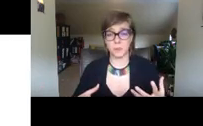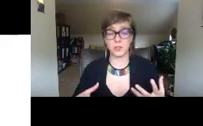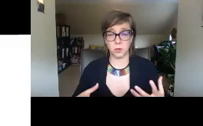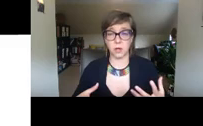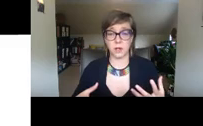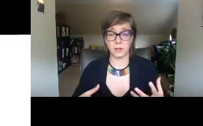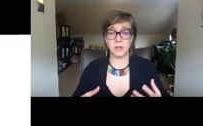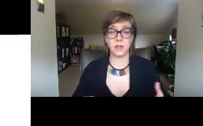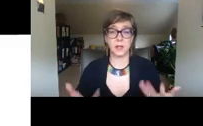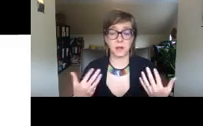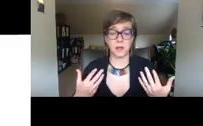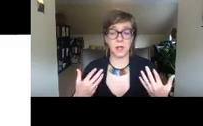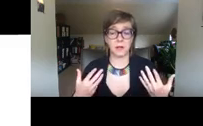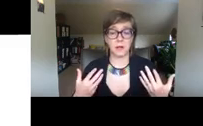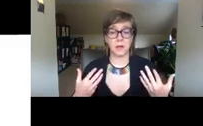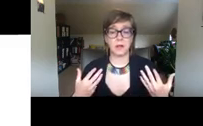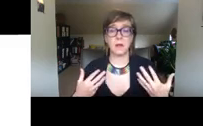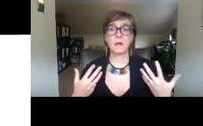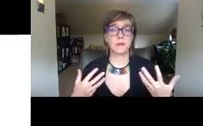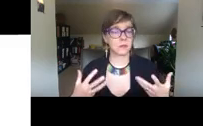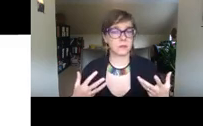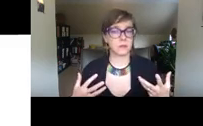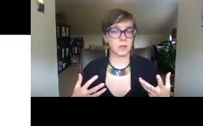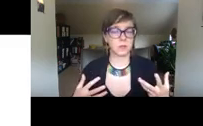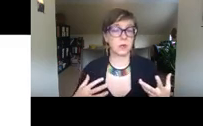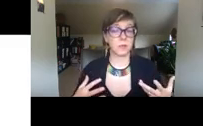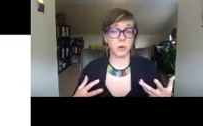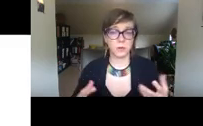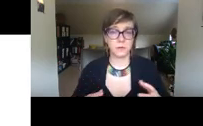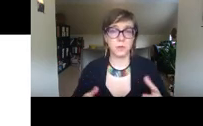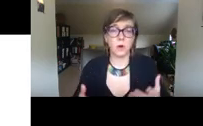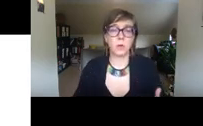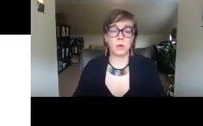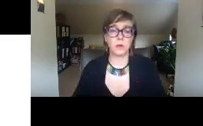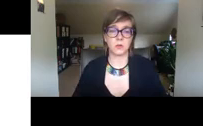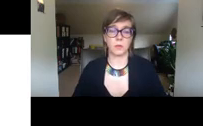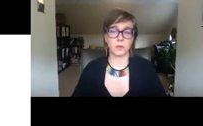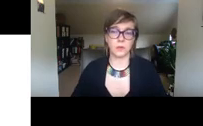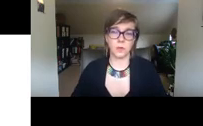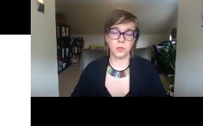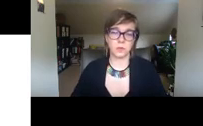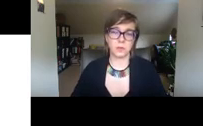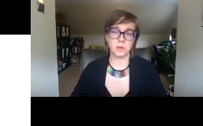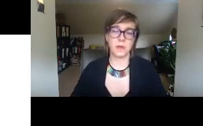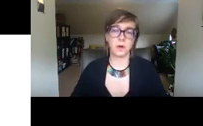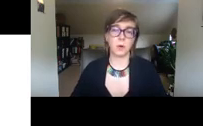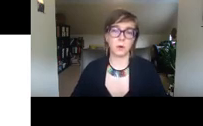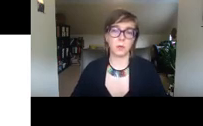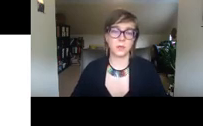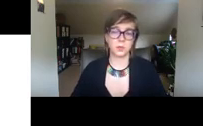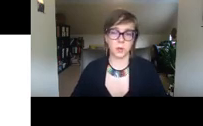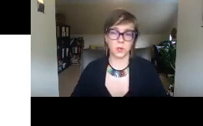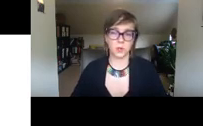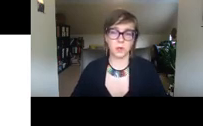it always depends on your context, and none of this is your fault. If you are one of the interpreters for which this has been a